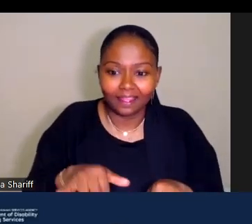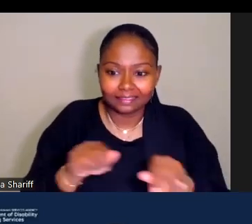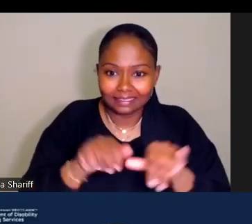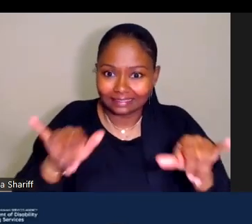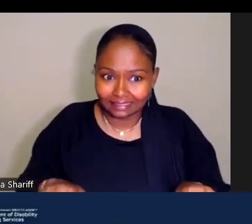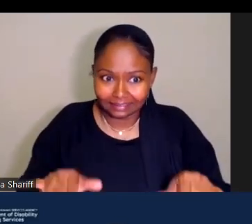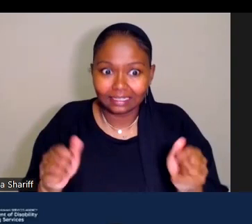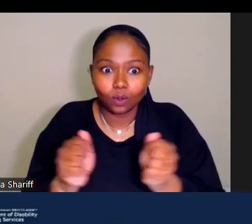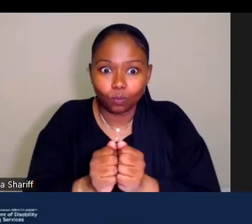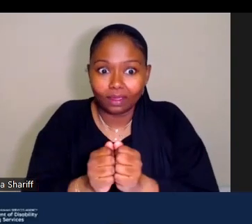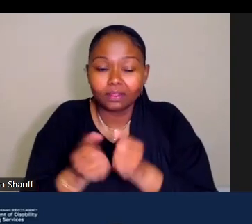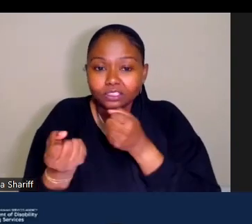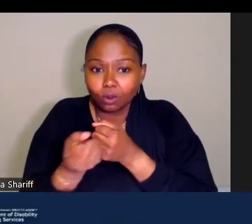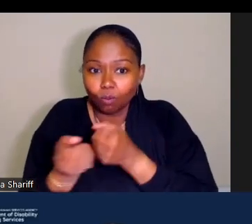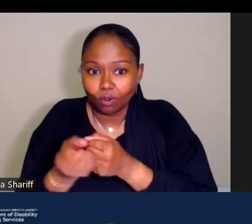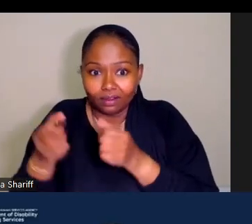decision-making